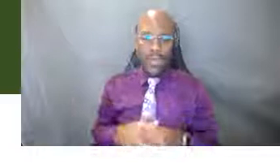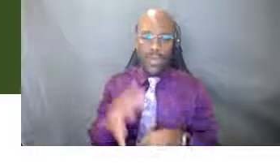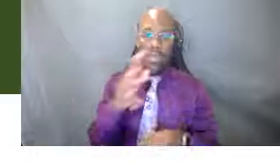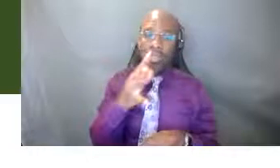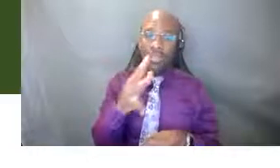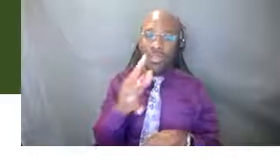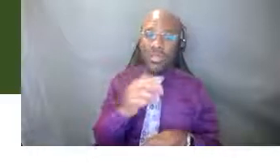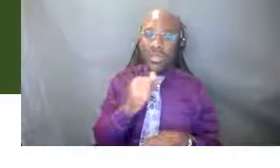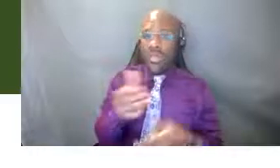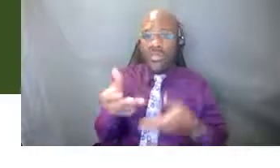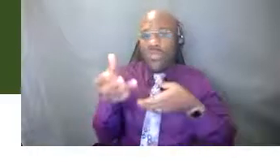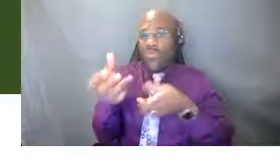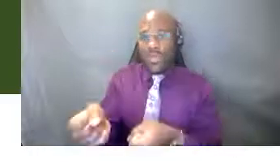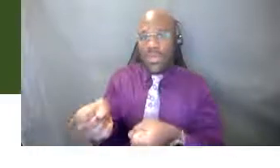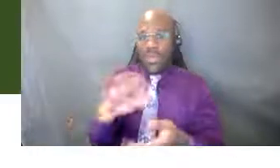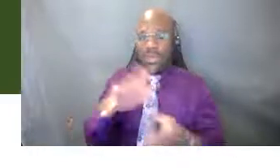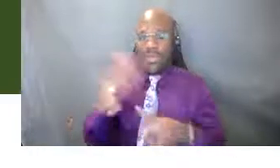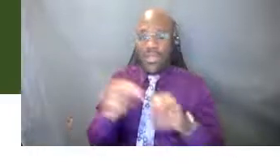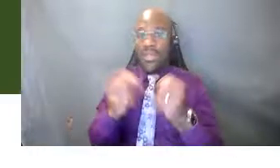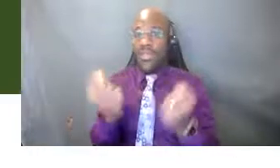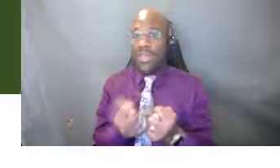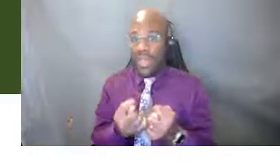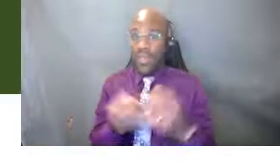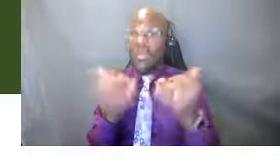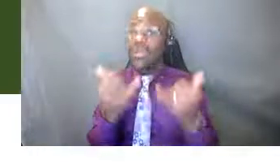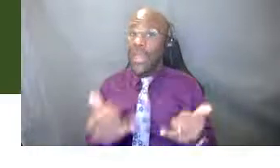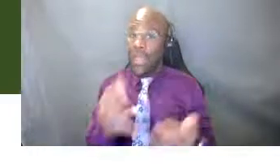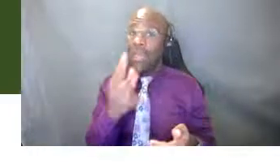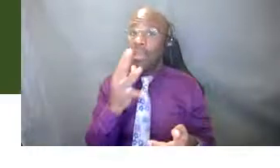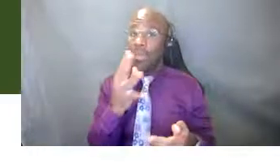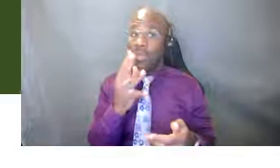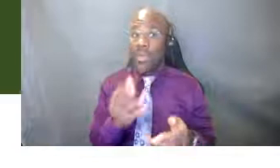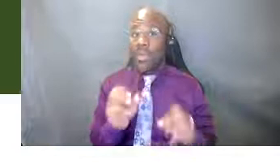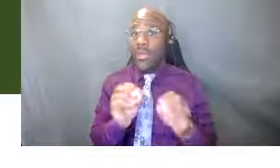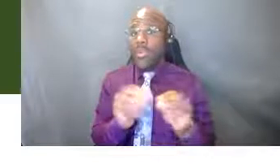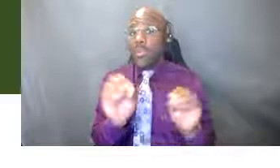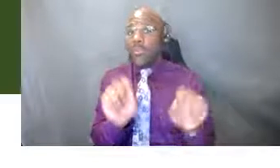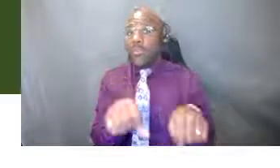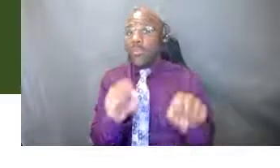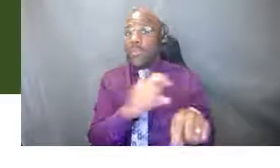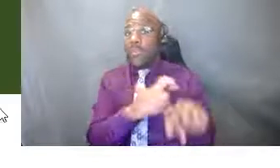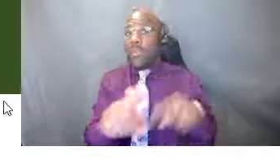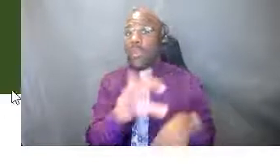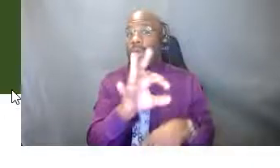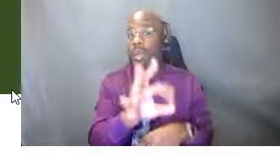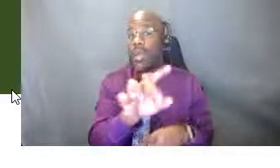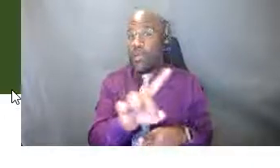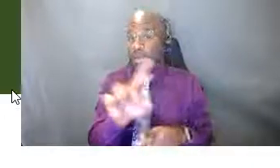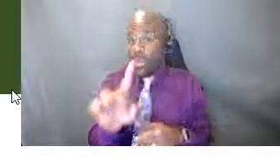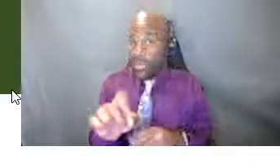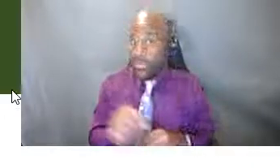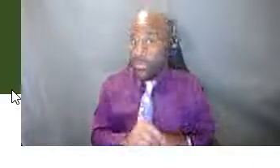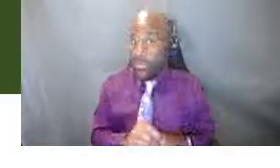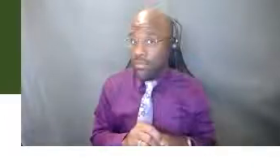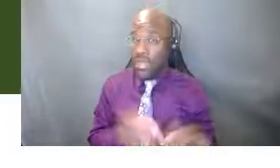assist her son, she may be more likely to call 911, which means her son may be more likely to have